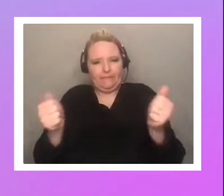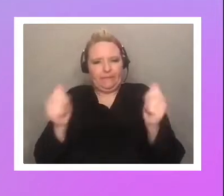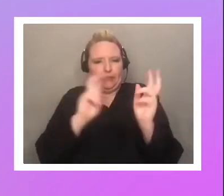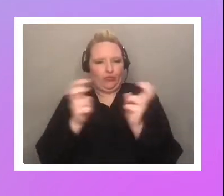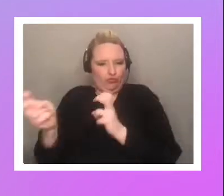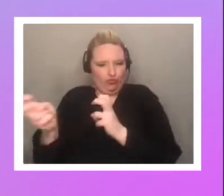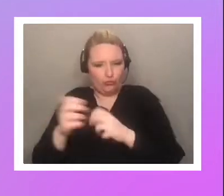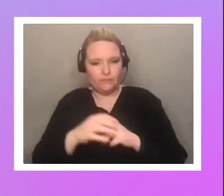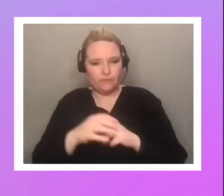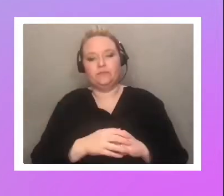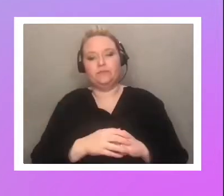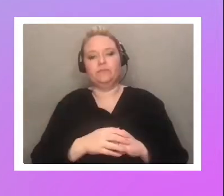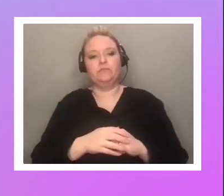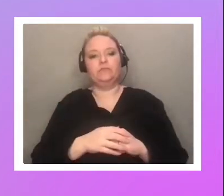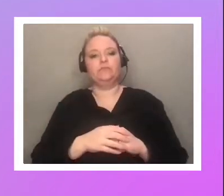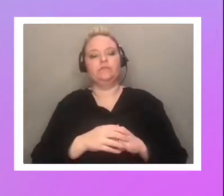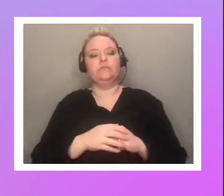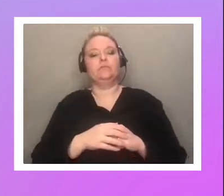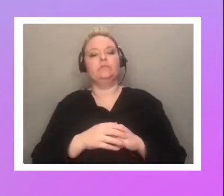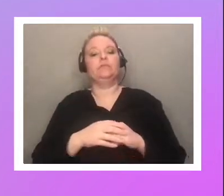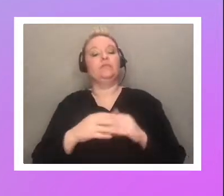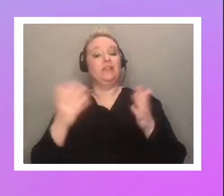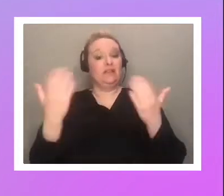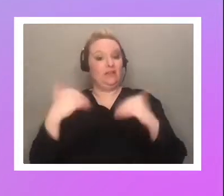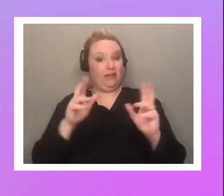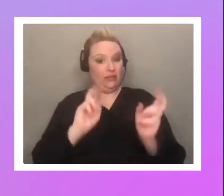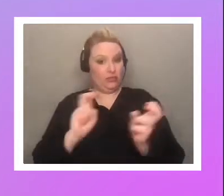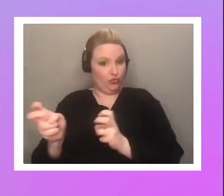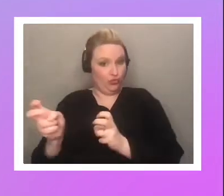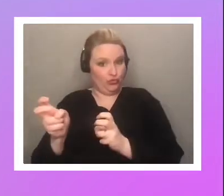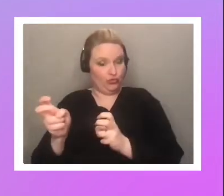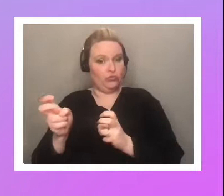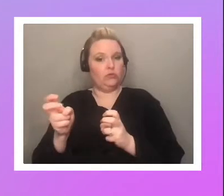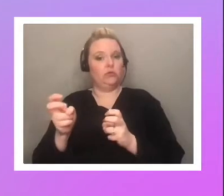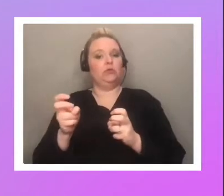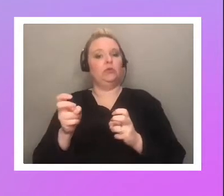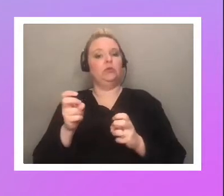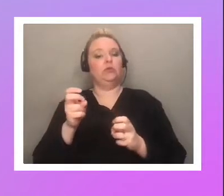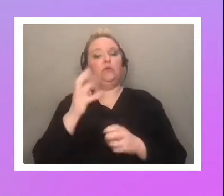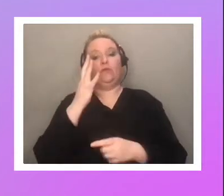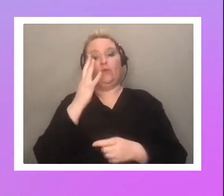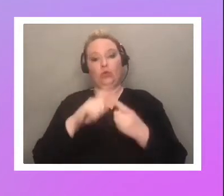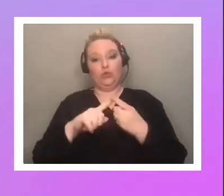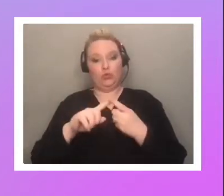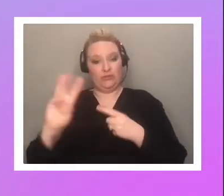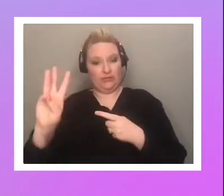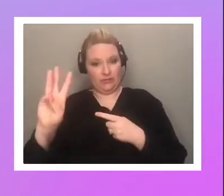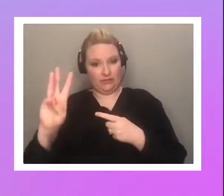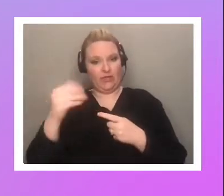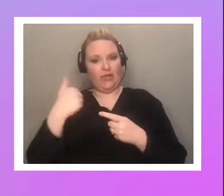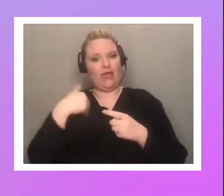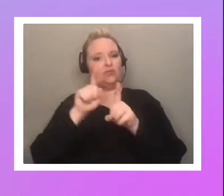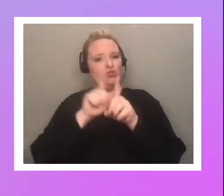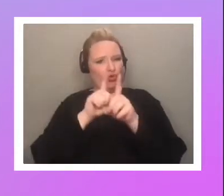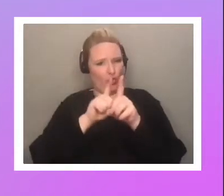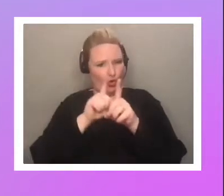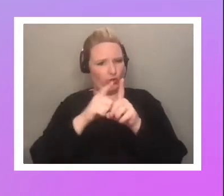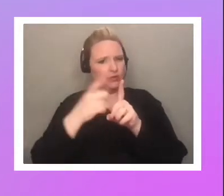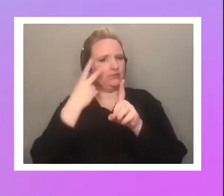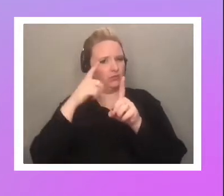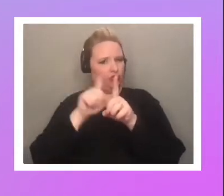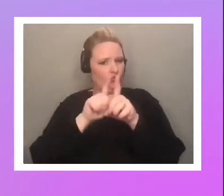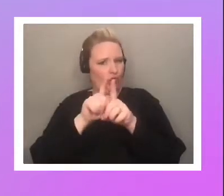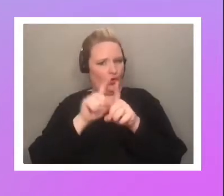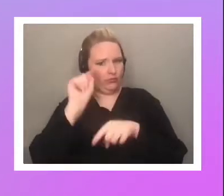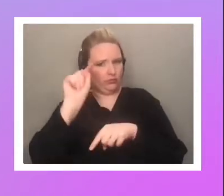These next issues that I'm going to talk about, 4 through 6, I have a star next to these 3 points,